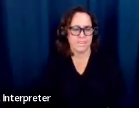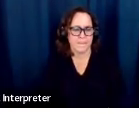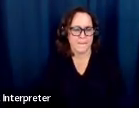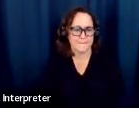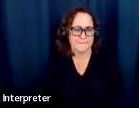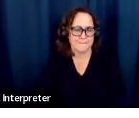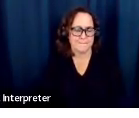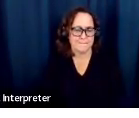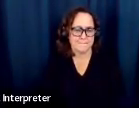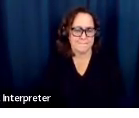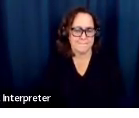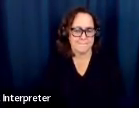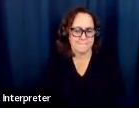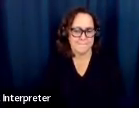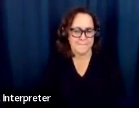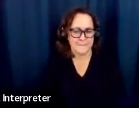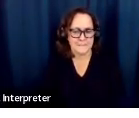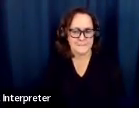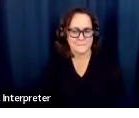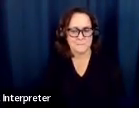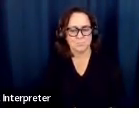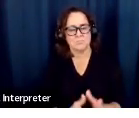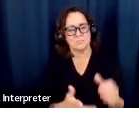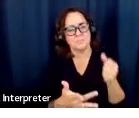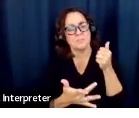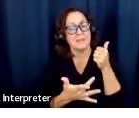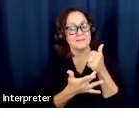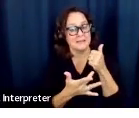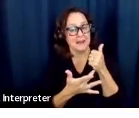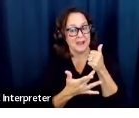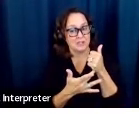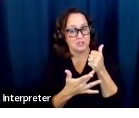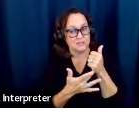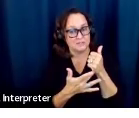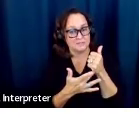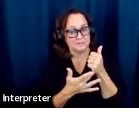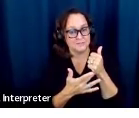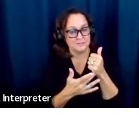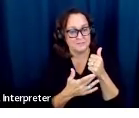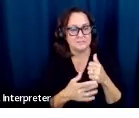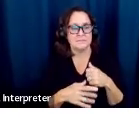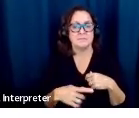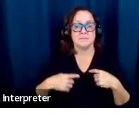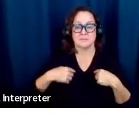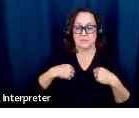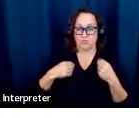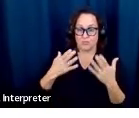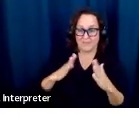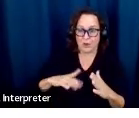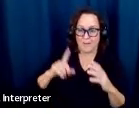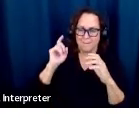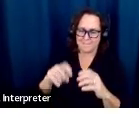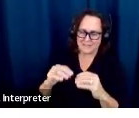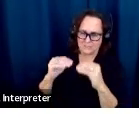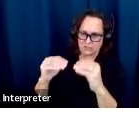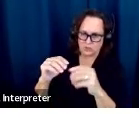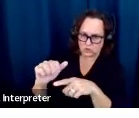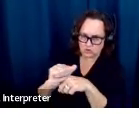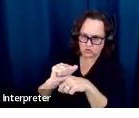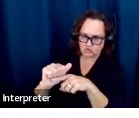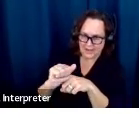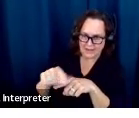In terms of technology support, providers of virtual services must train the participant to operate technologies that